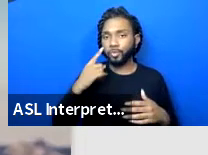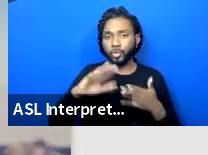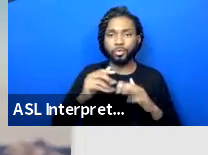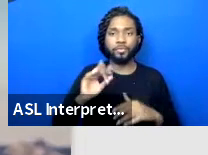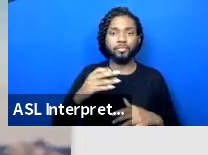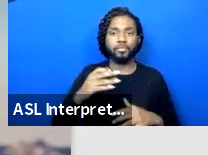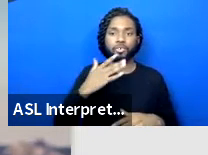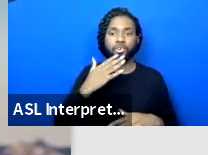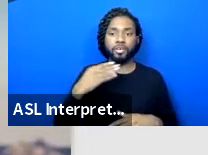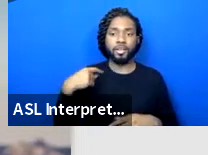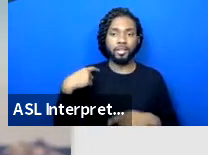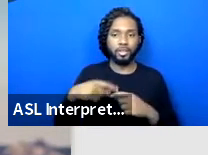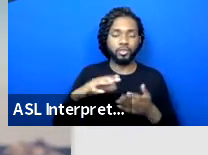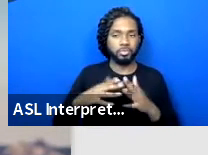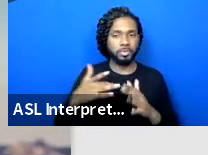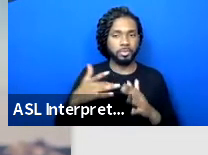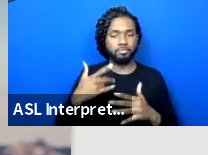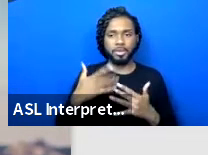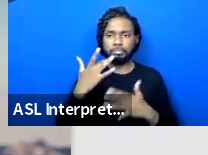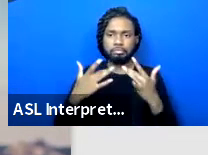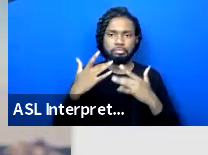communities are extremely under-resourced.